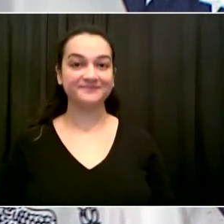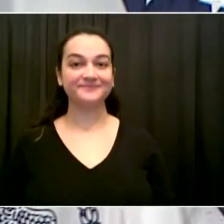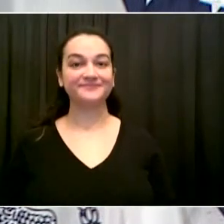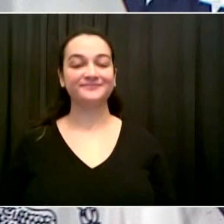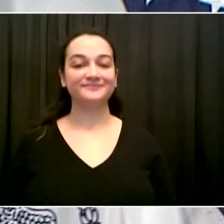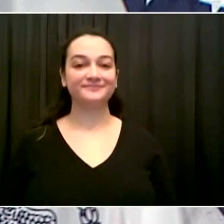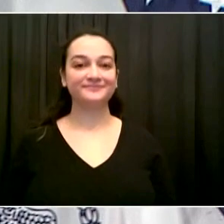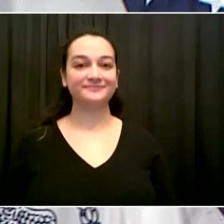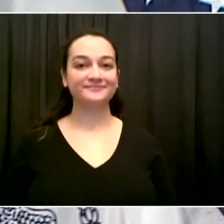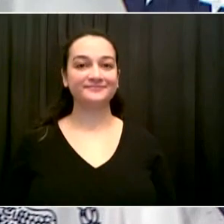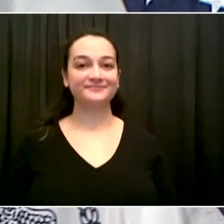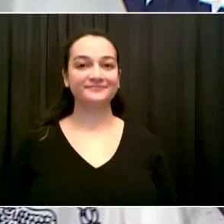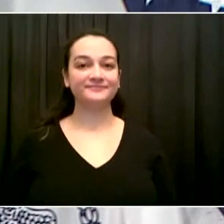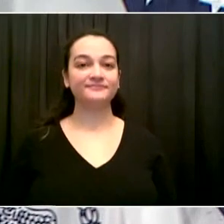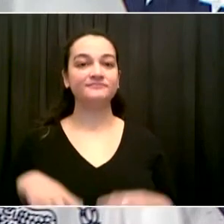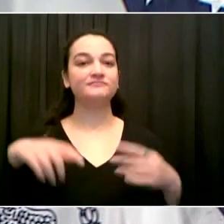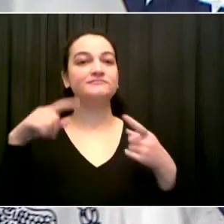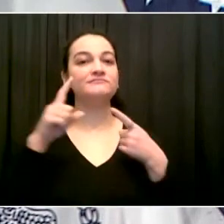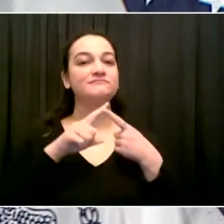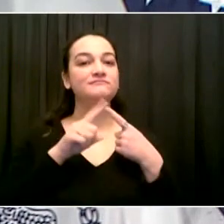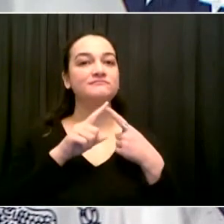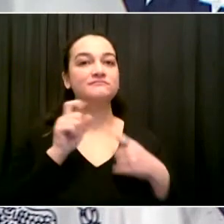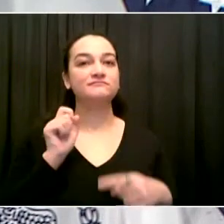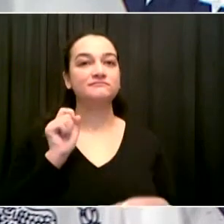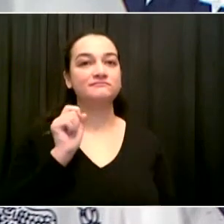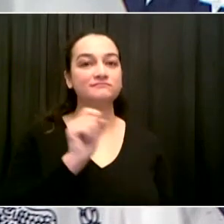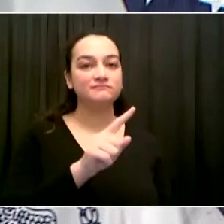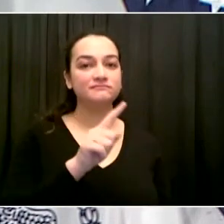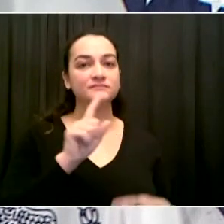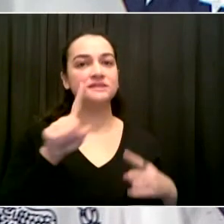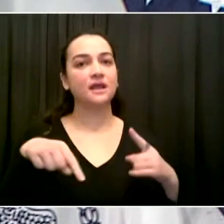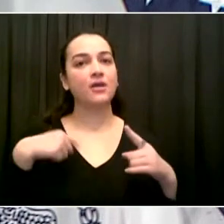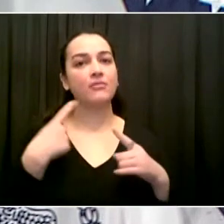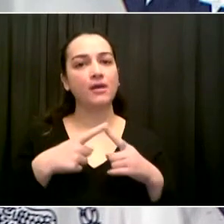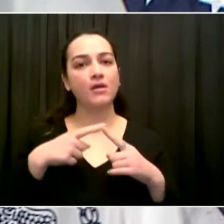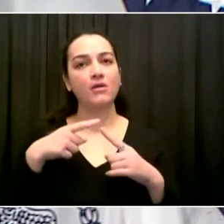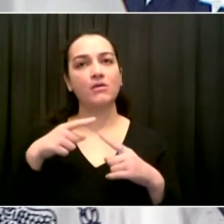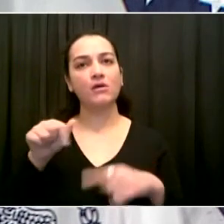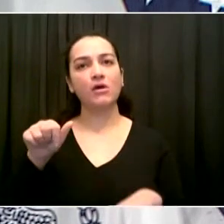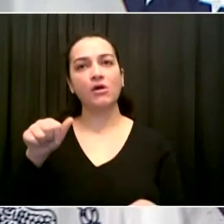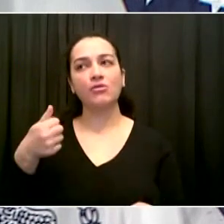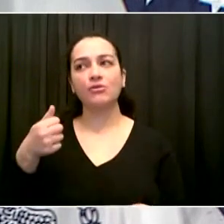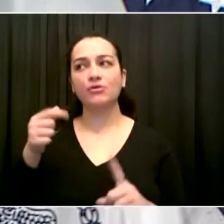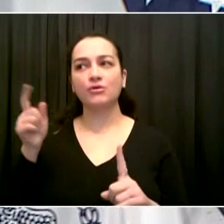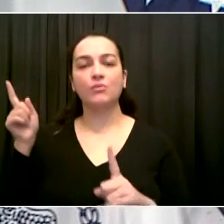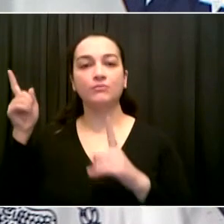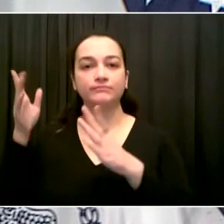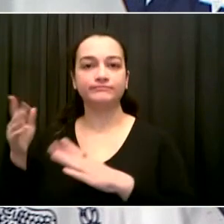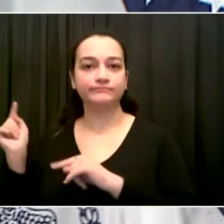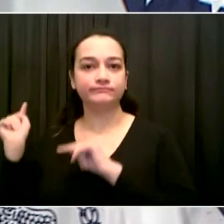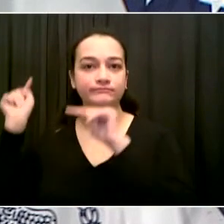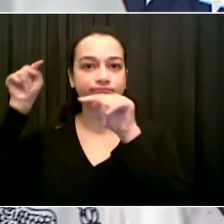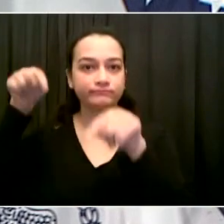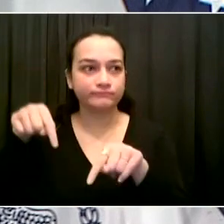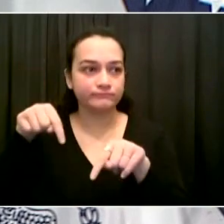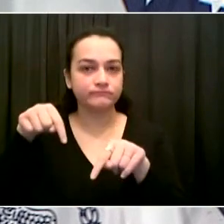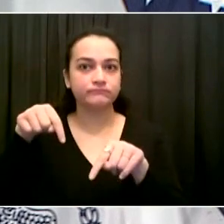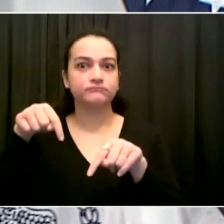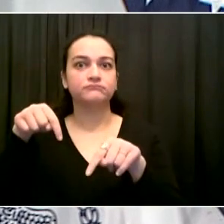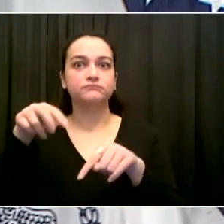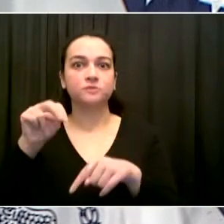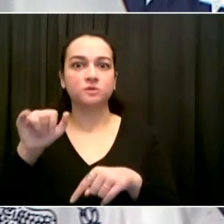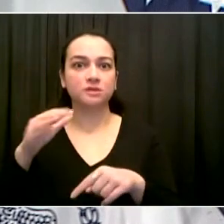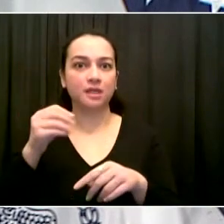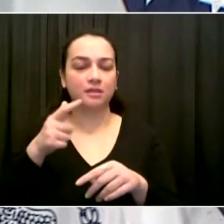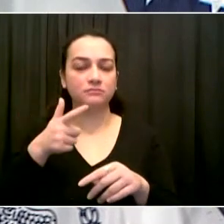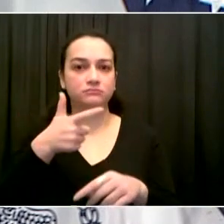yesterday. The police commissioner expressed outrage about a 5-year-old shot, innocent bystanders being shot. Yet